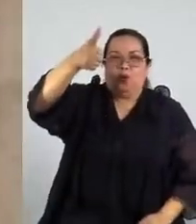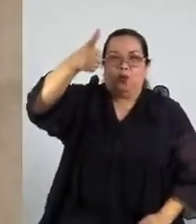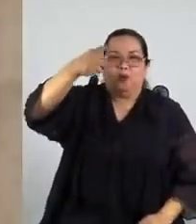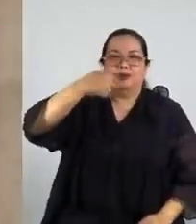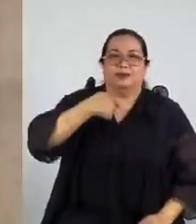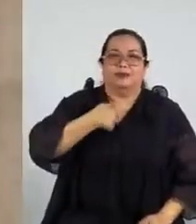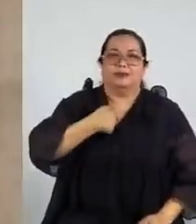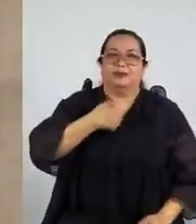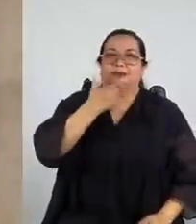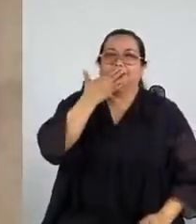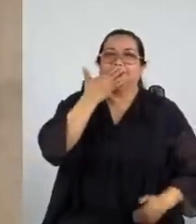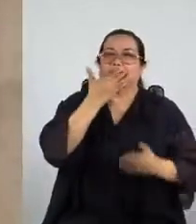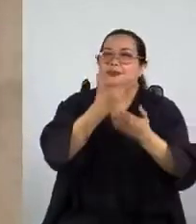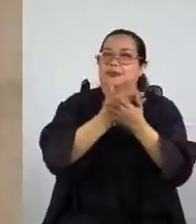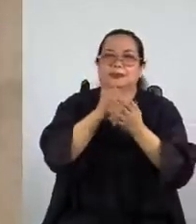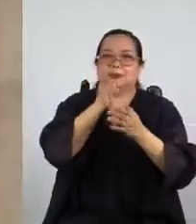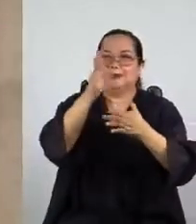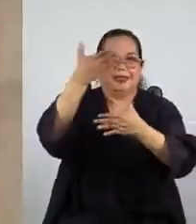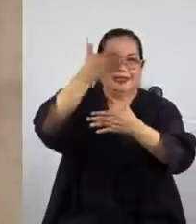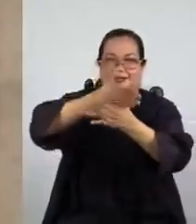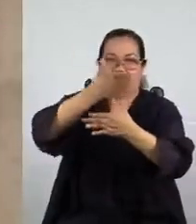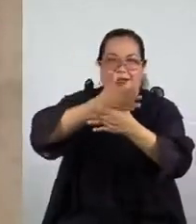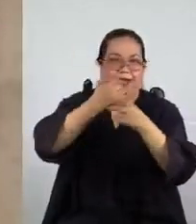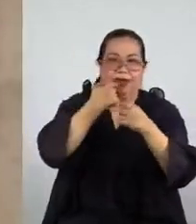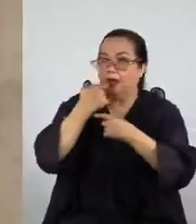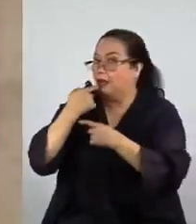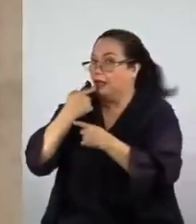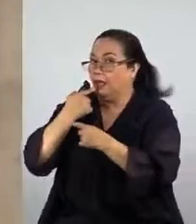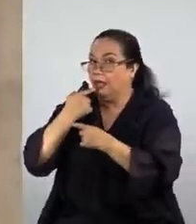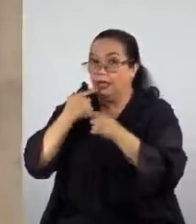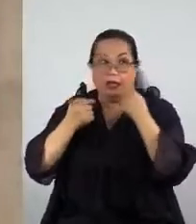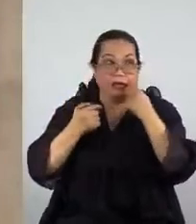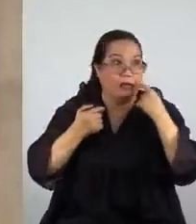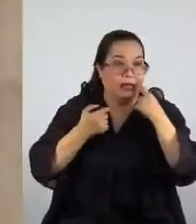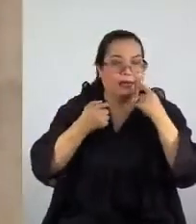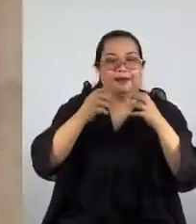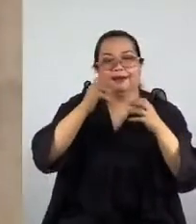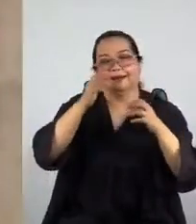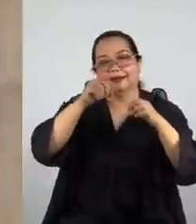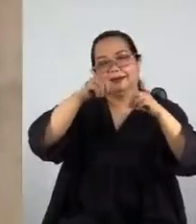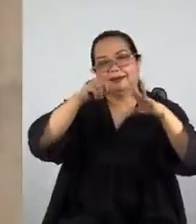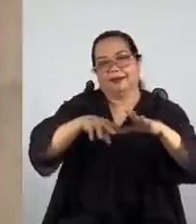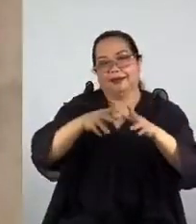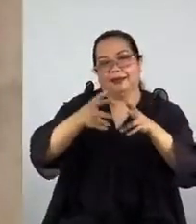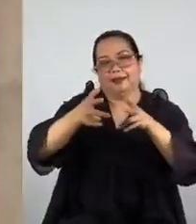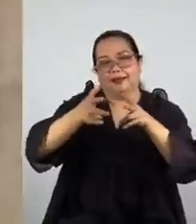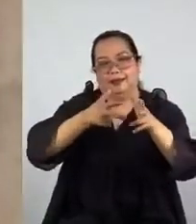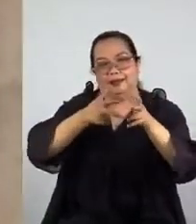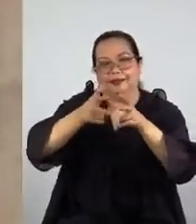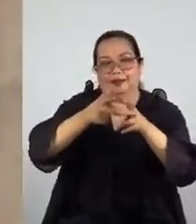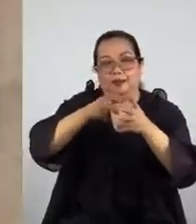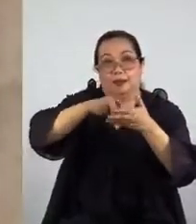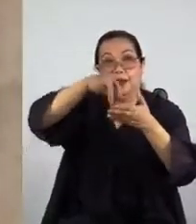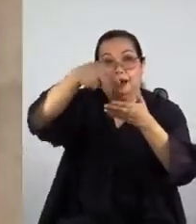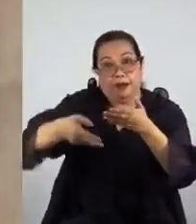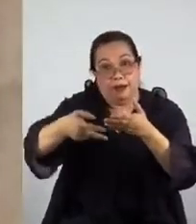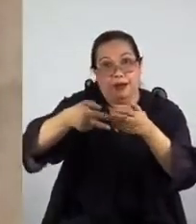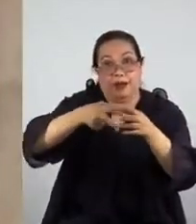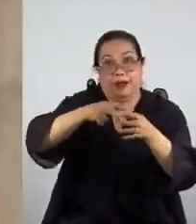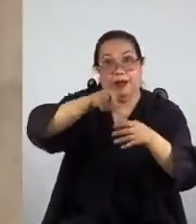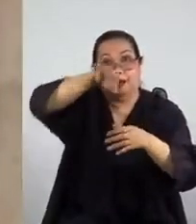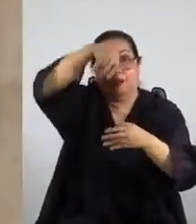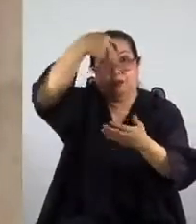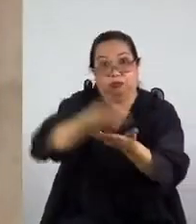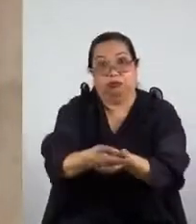must not be distracted. He could lose rhythm and concentration, or he might trip and he might fall.